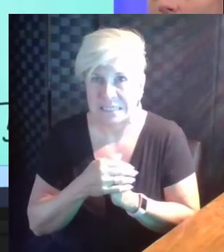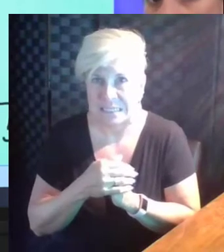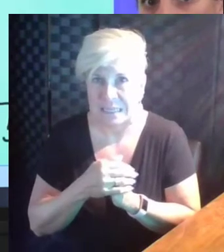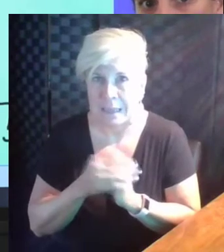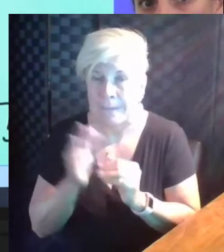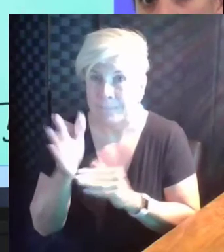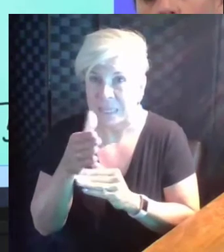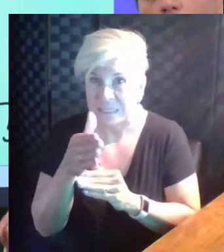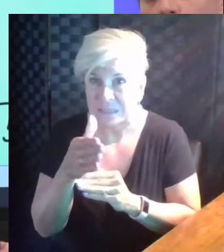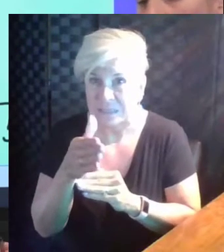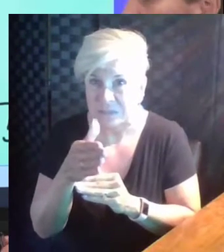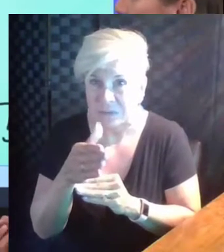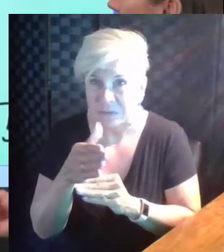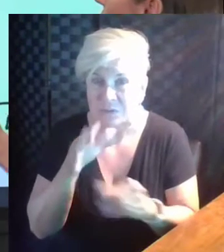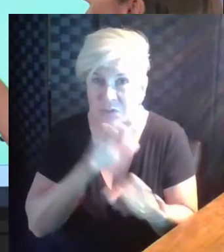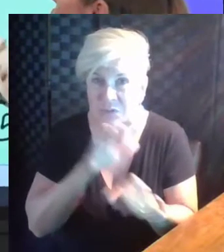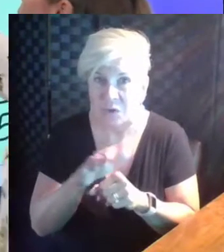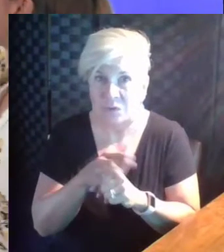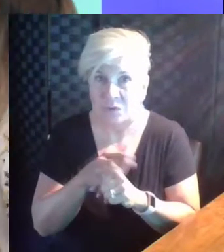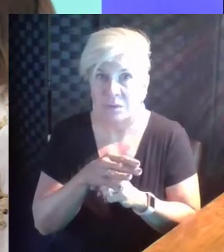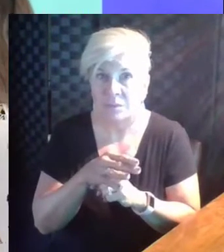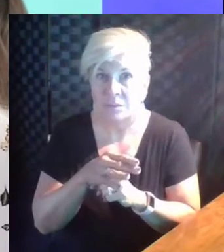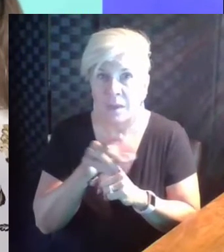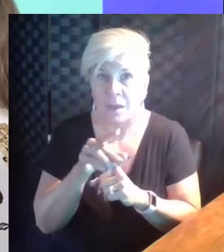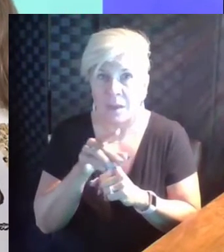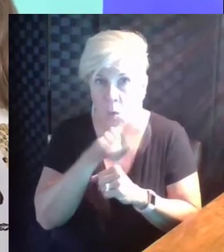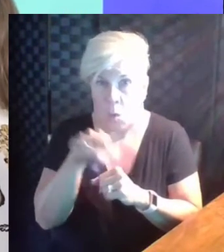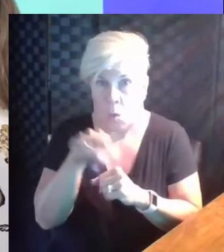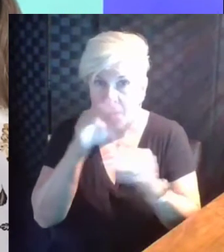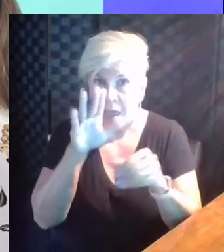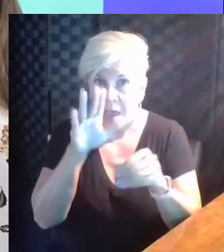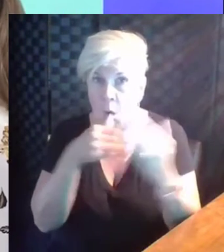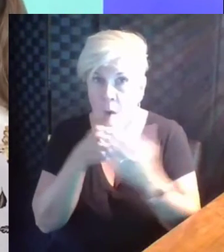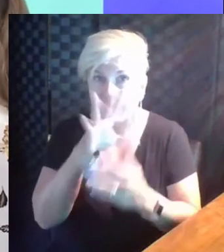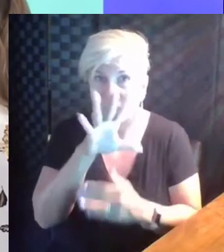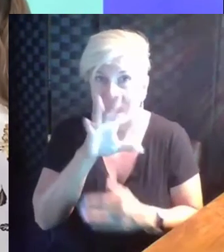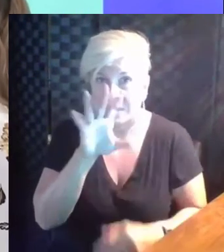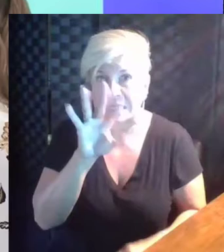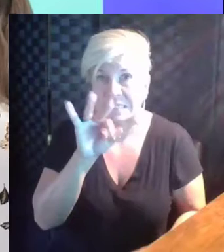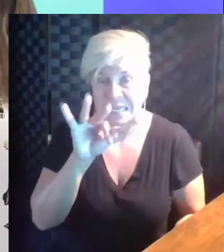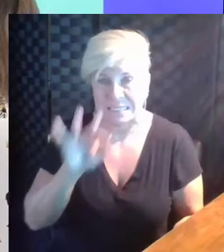519 minnows total. So my whole is